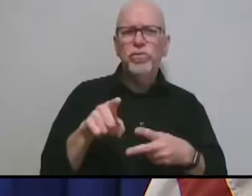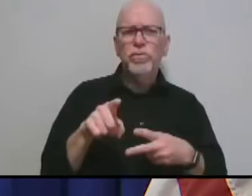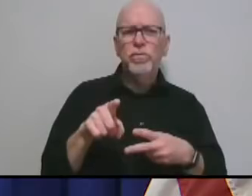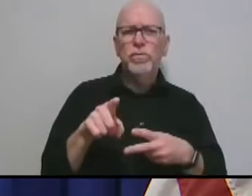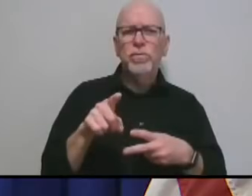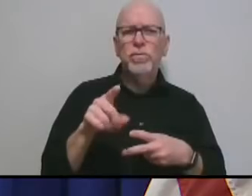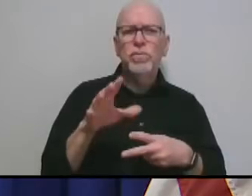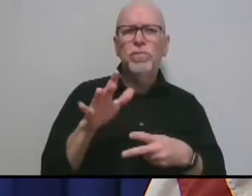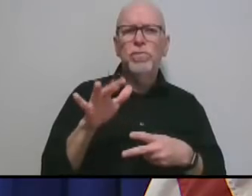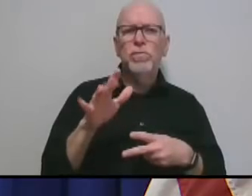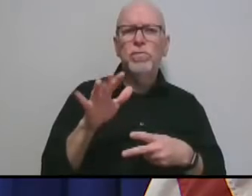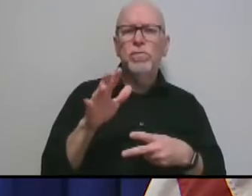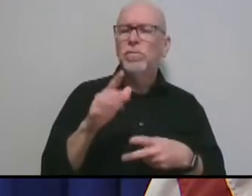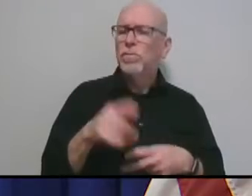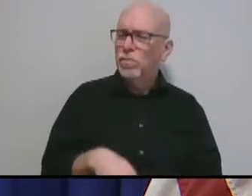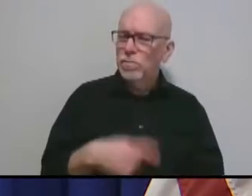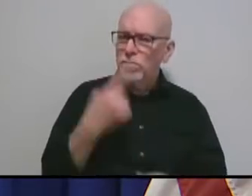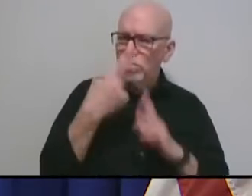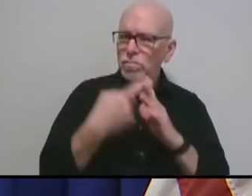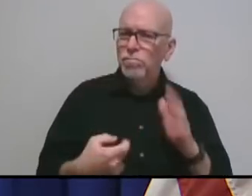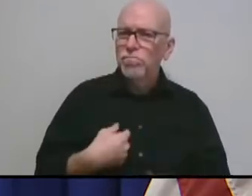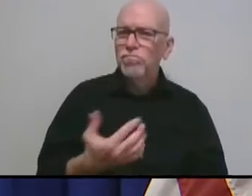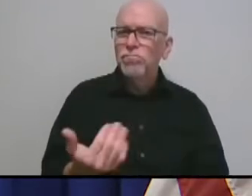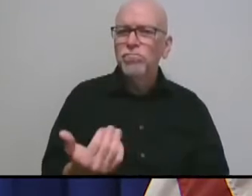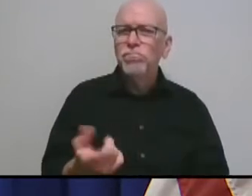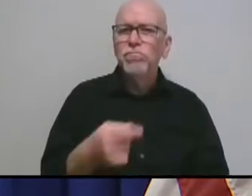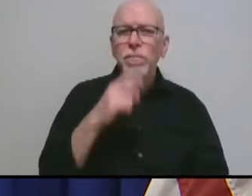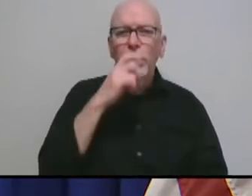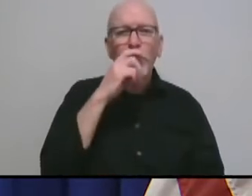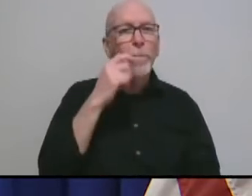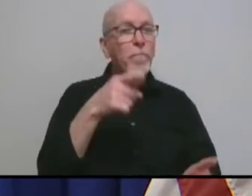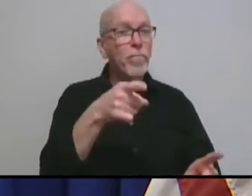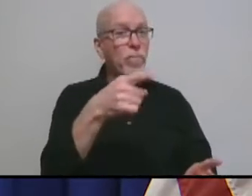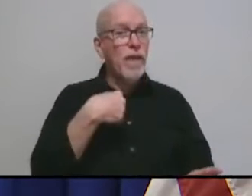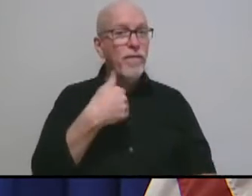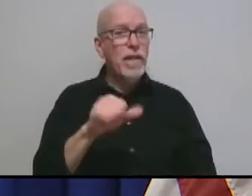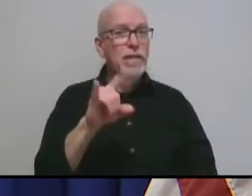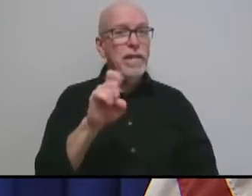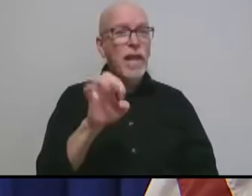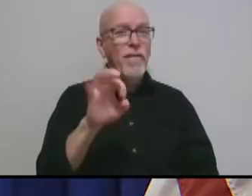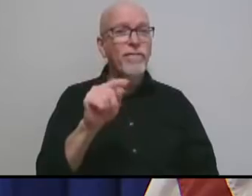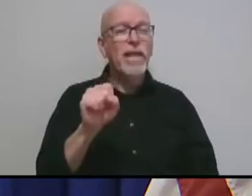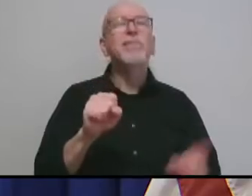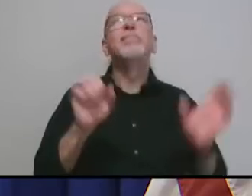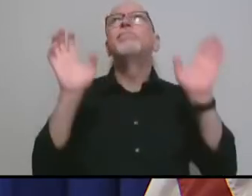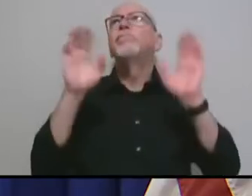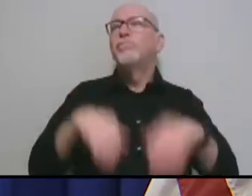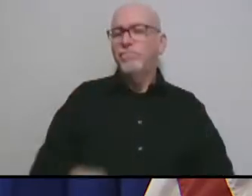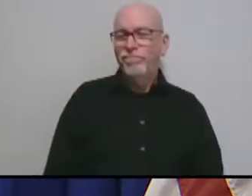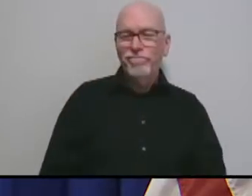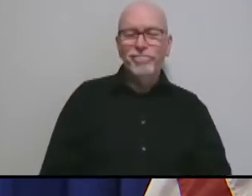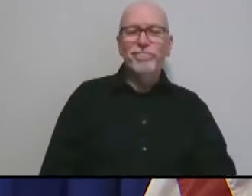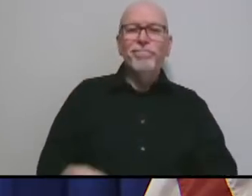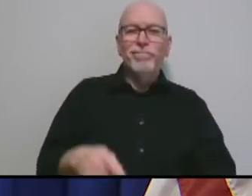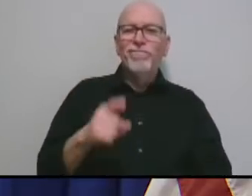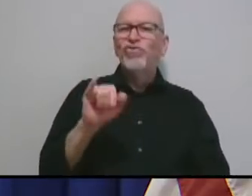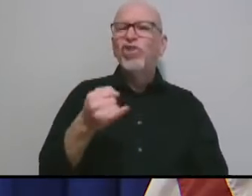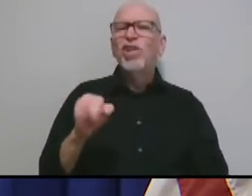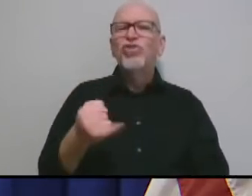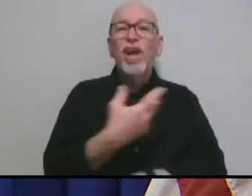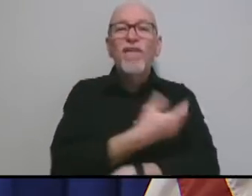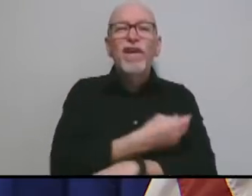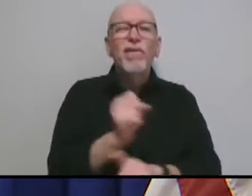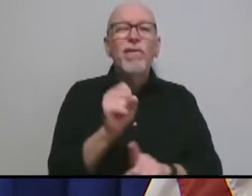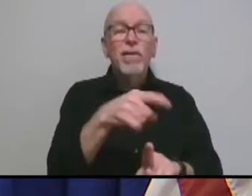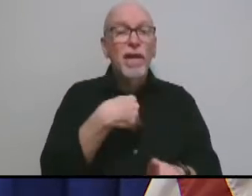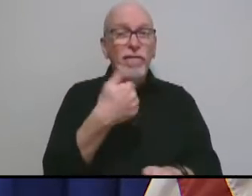was, what was your first question again, Abdul? Did you experience any side effects from the J&J vaccination on